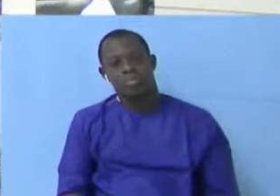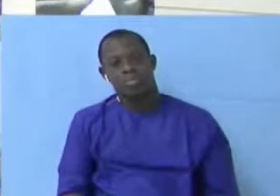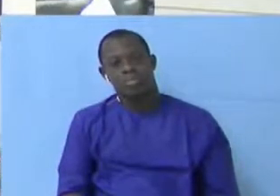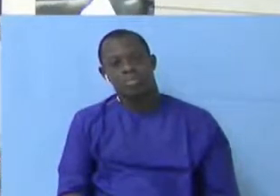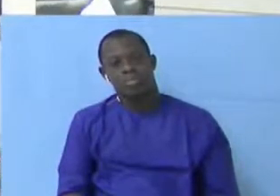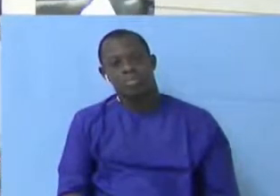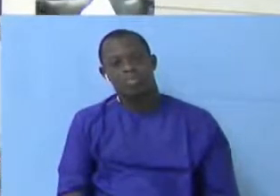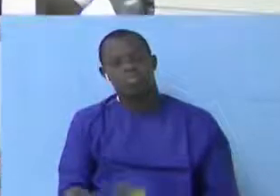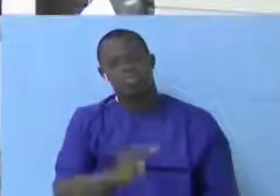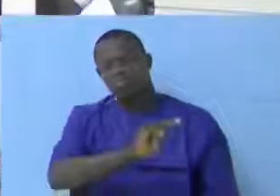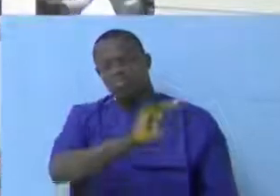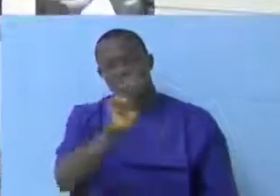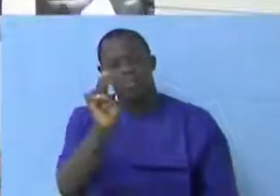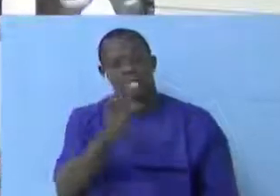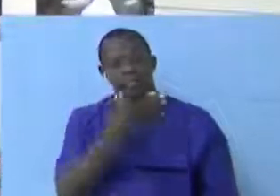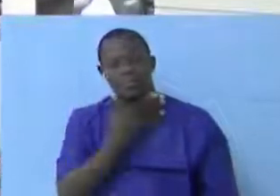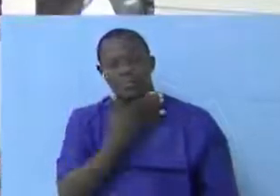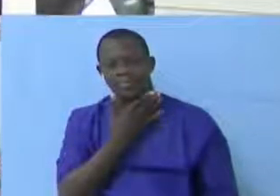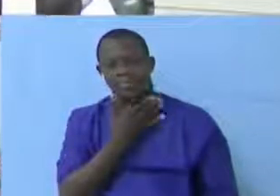It's not easy